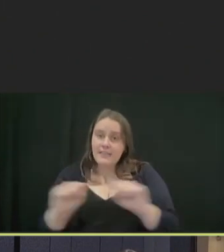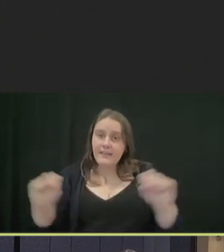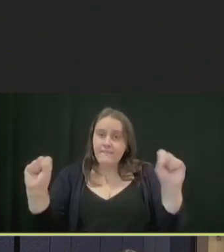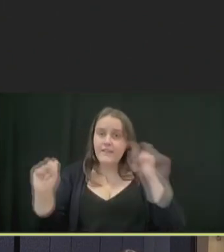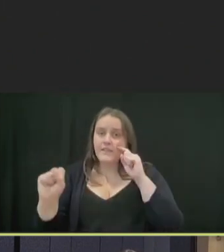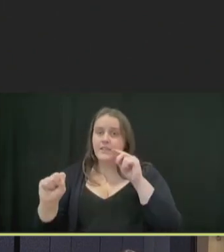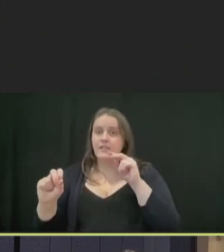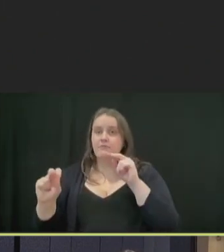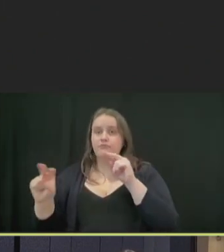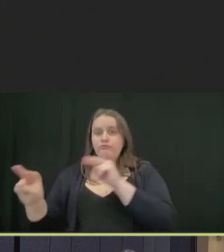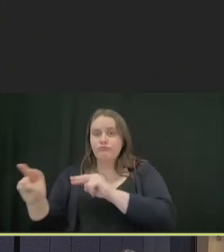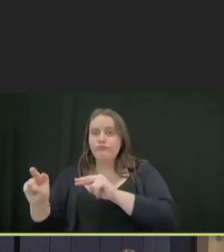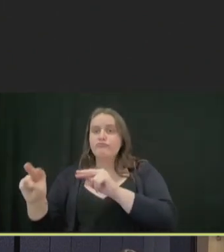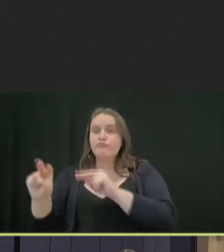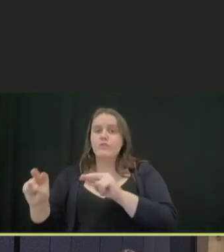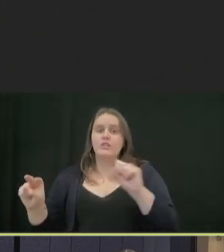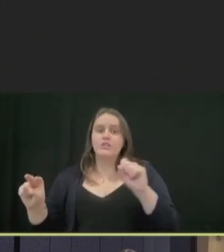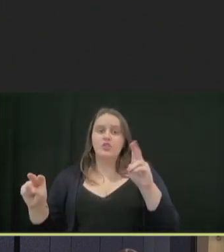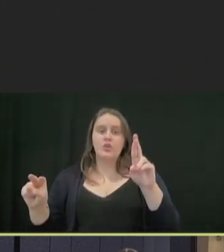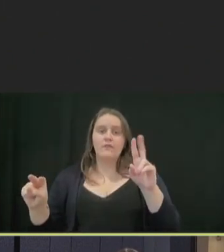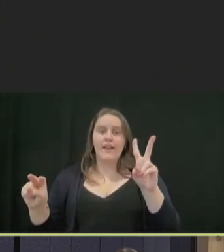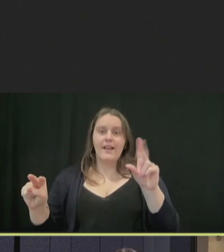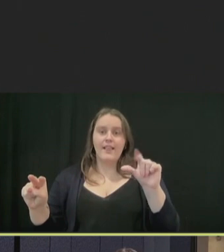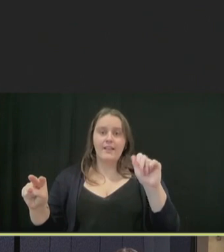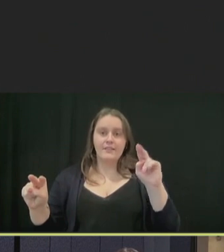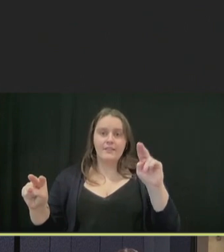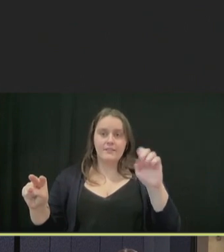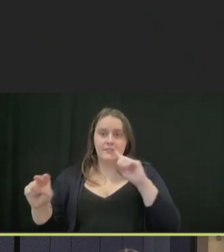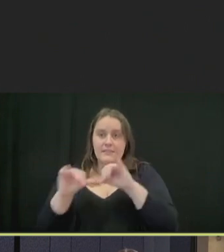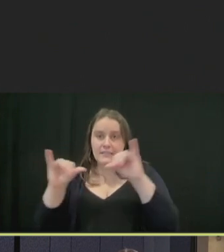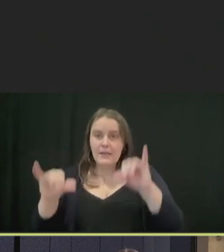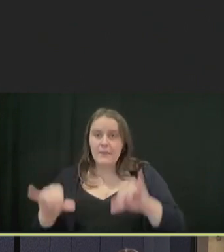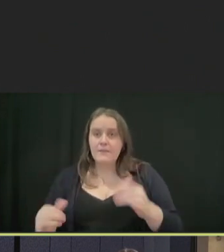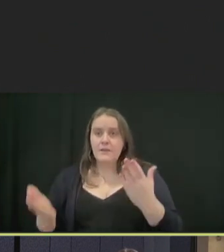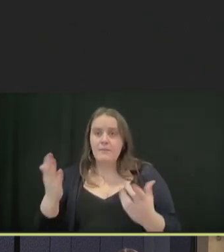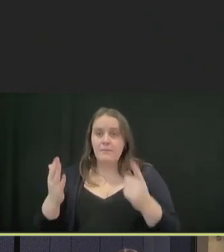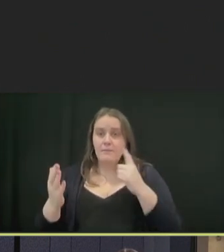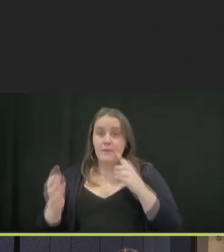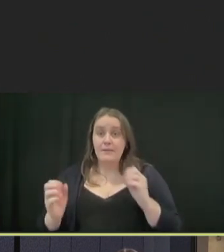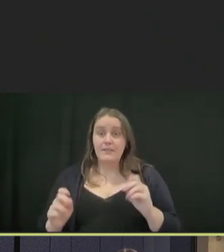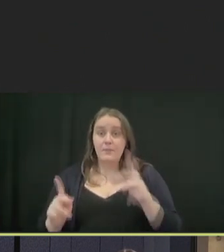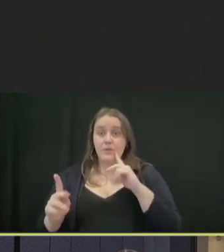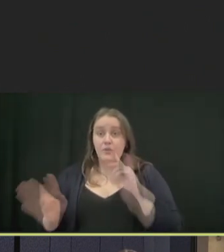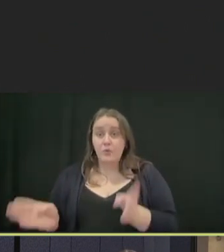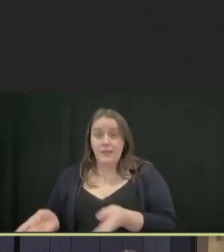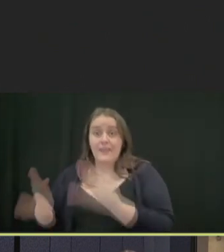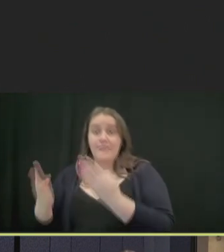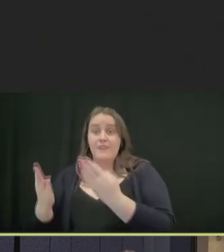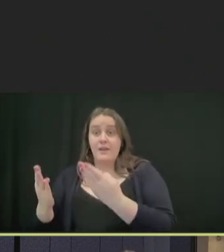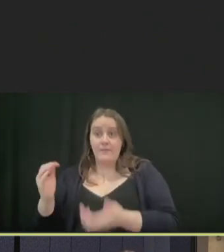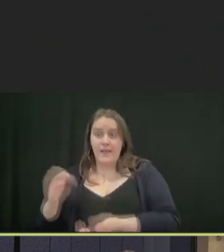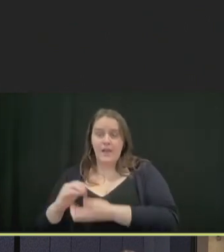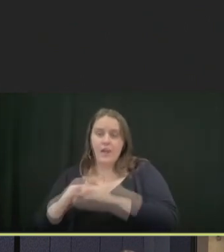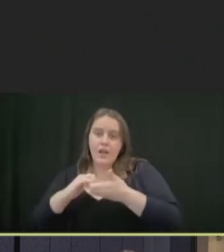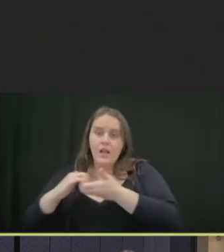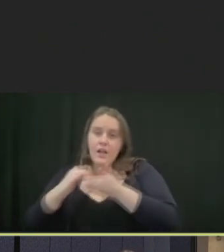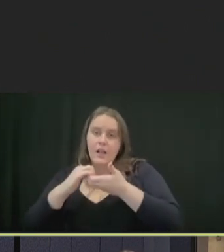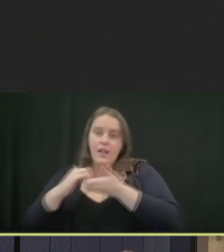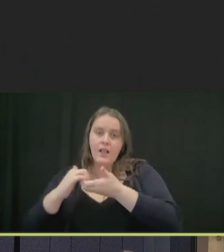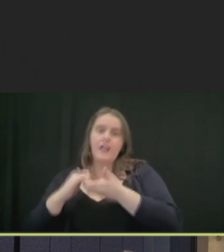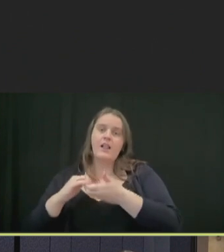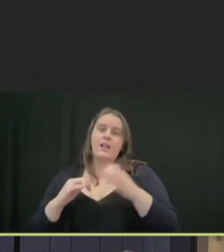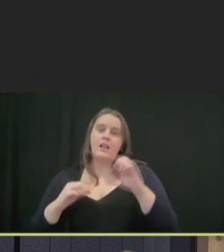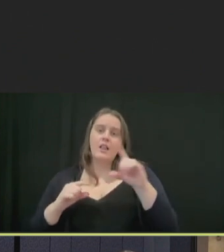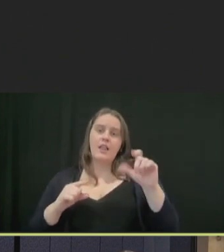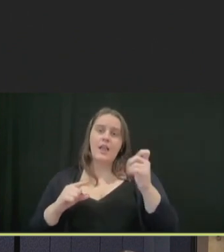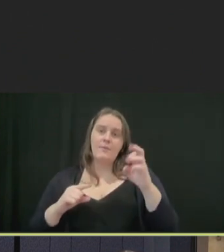those systems are, it might be an opportunity to kind of lift up some of that collaboration with other countries on